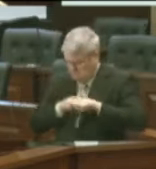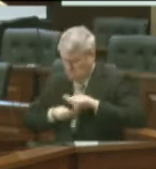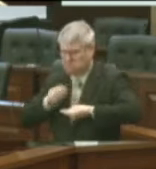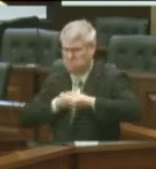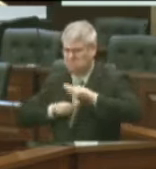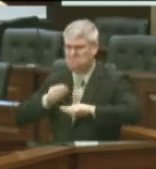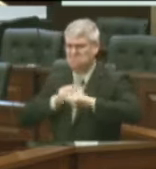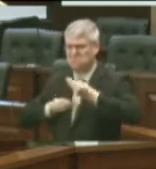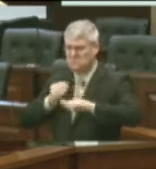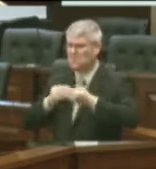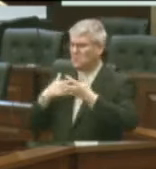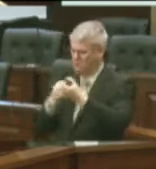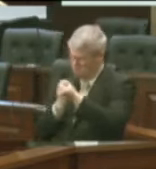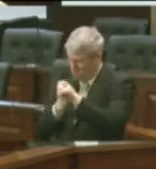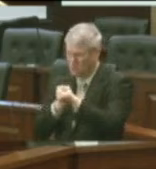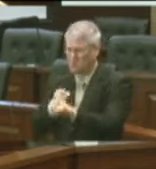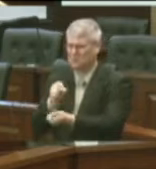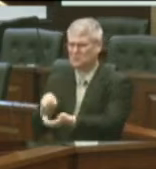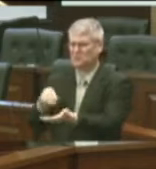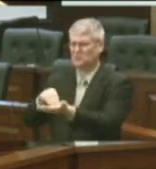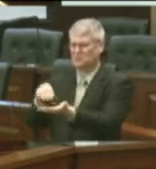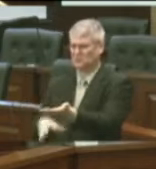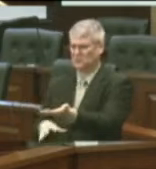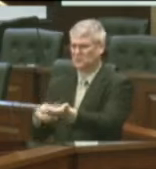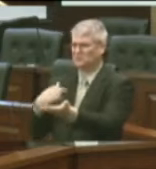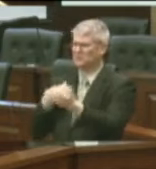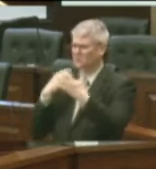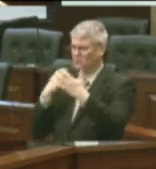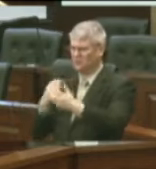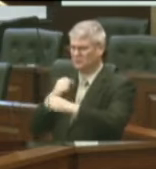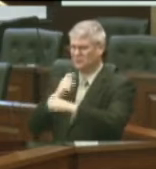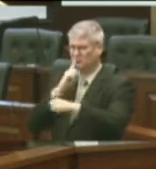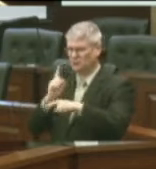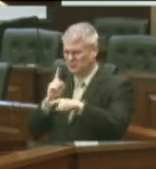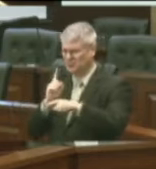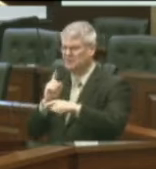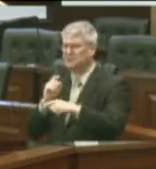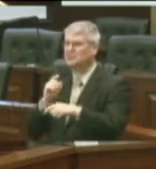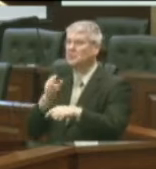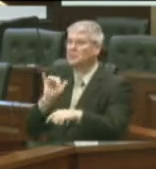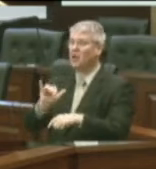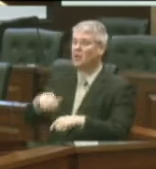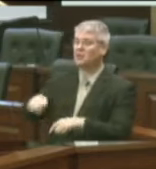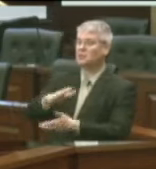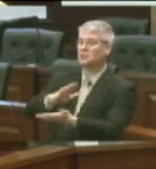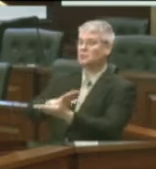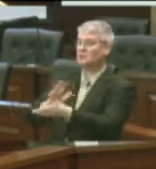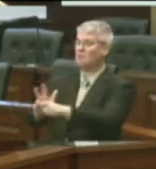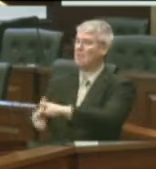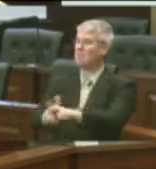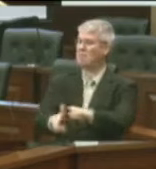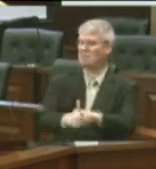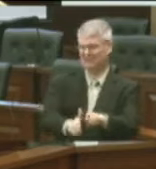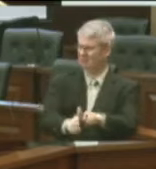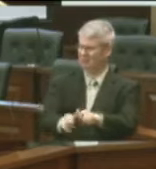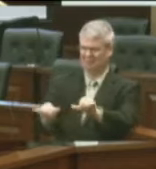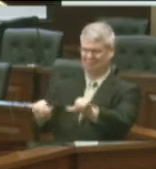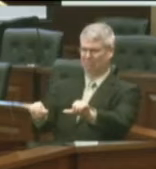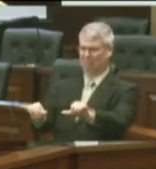students and classrooms are shielded from significant budget reductions. In addition to the